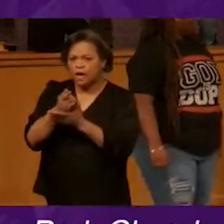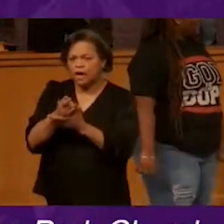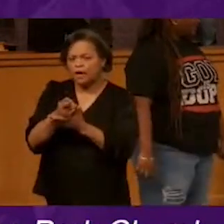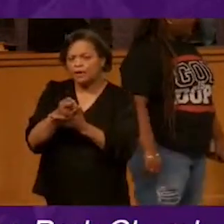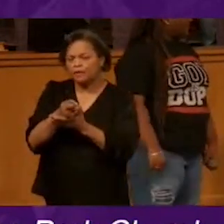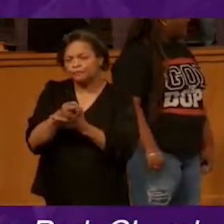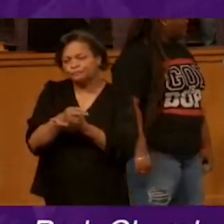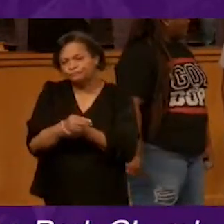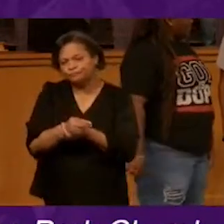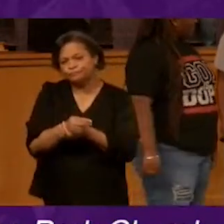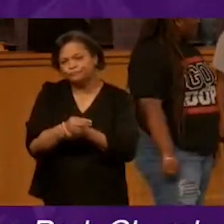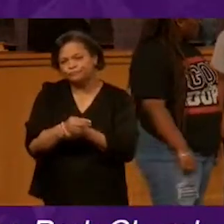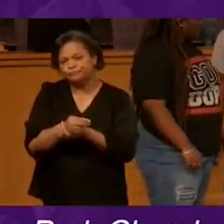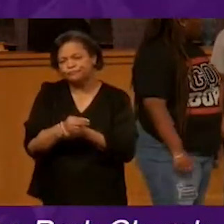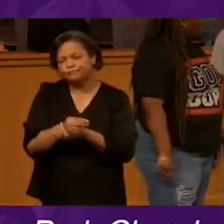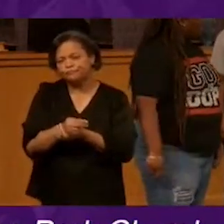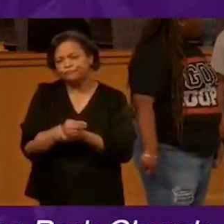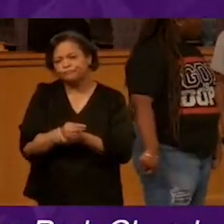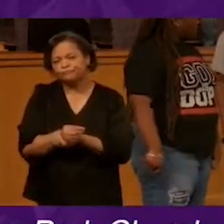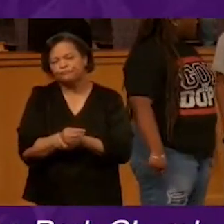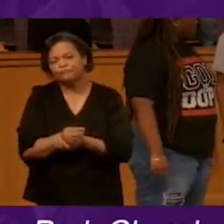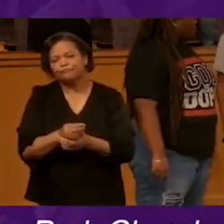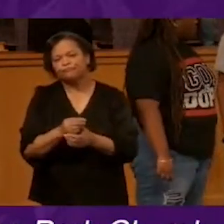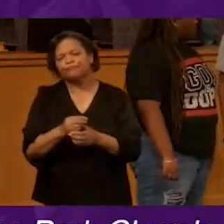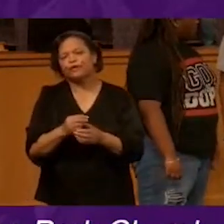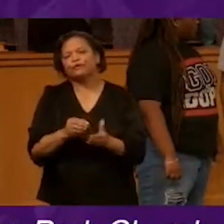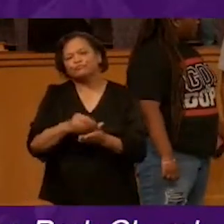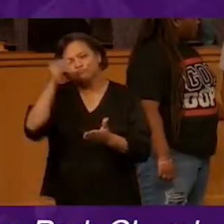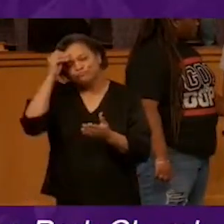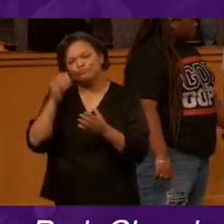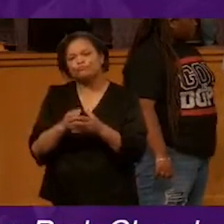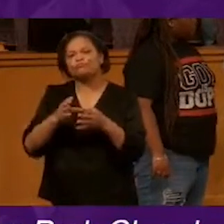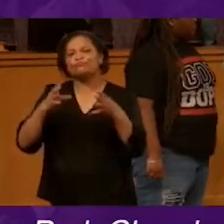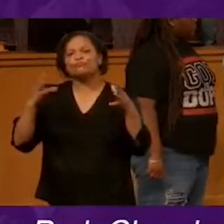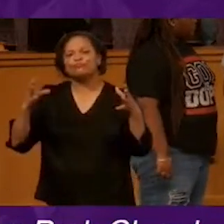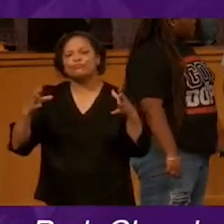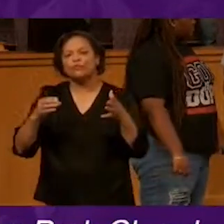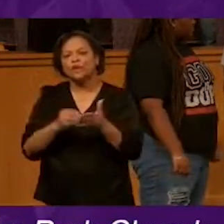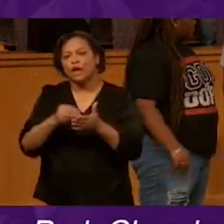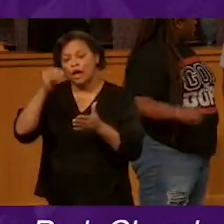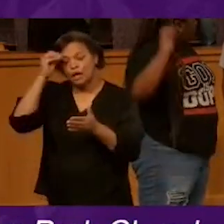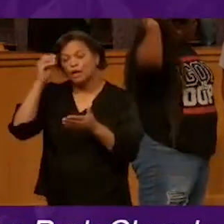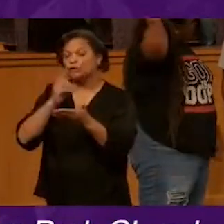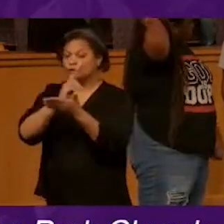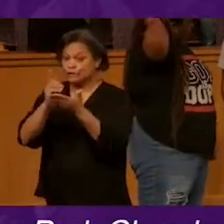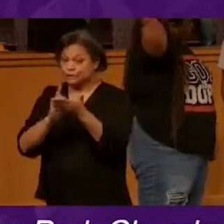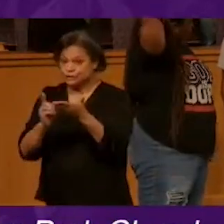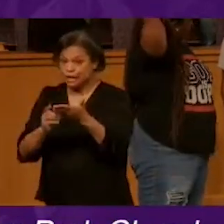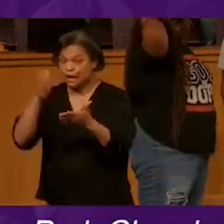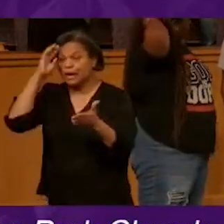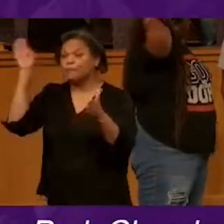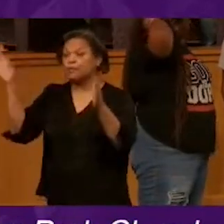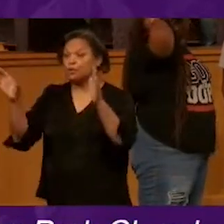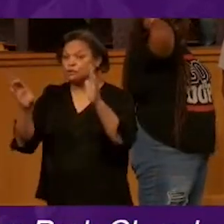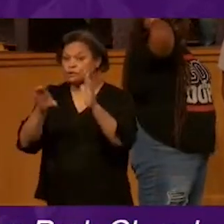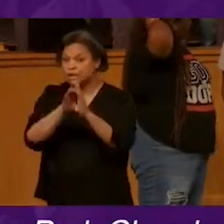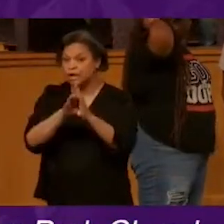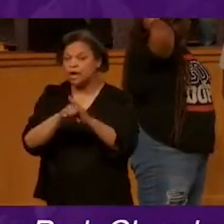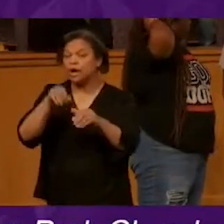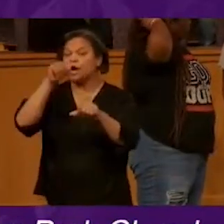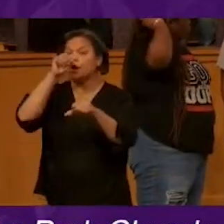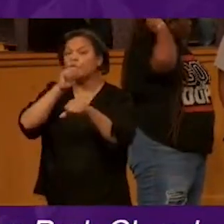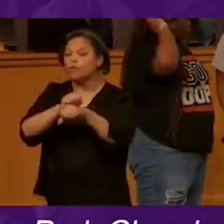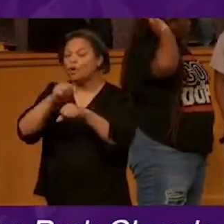well-rounded because I can write. I know how to use Adobe Suite, like InDesign, Photoshop. Mm-hmm. I know how to work